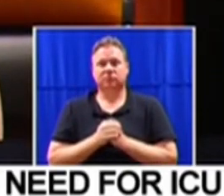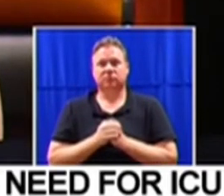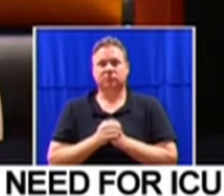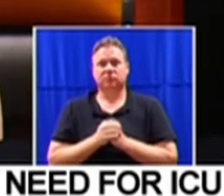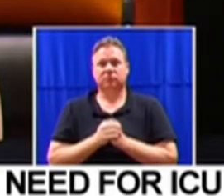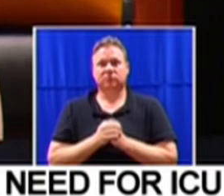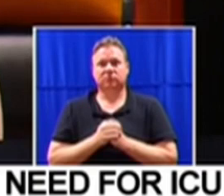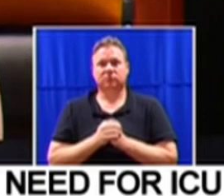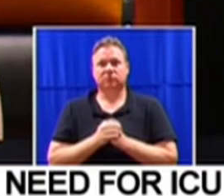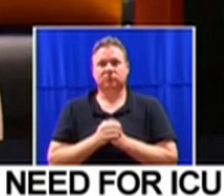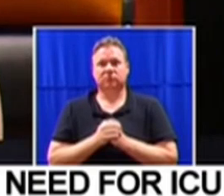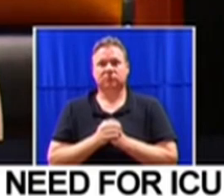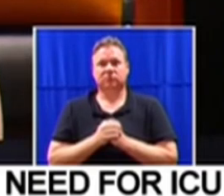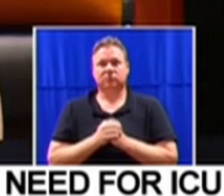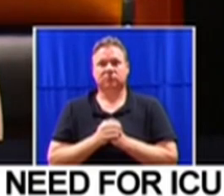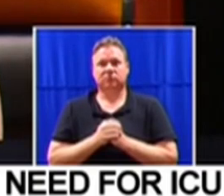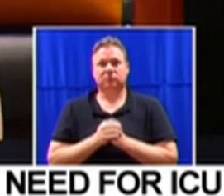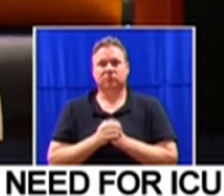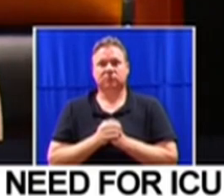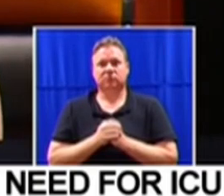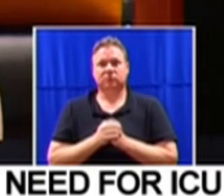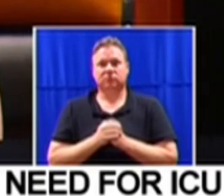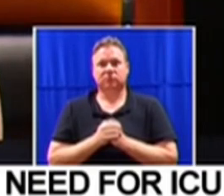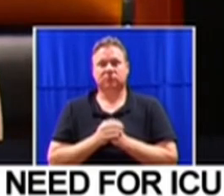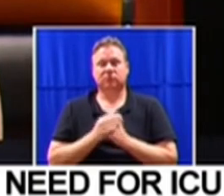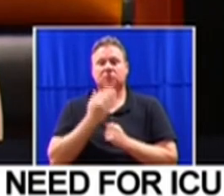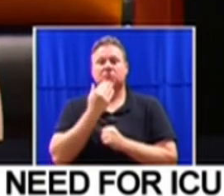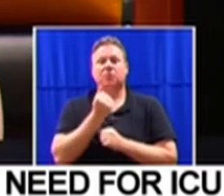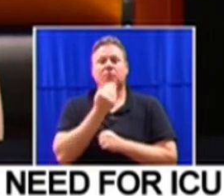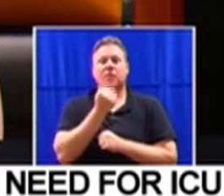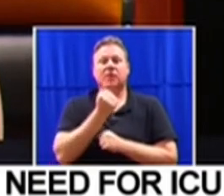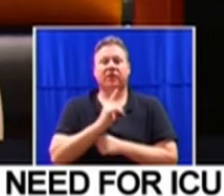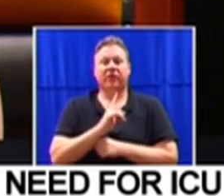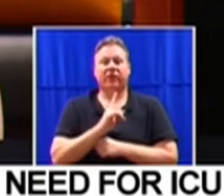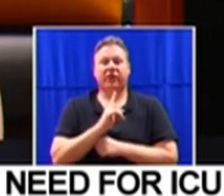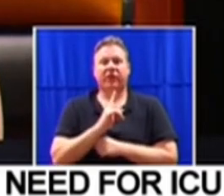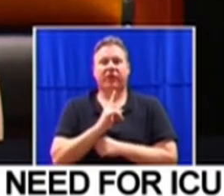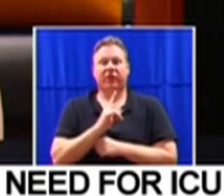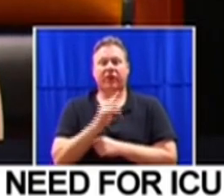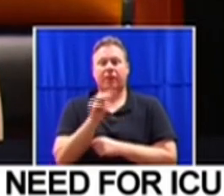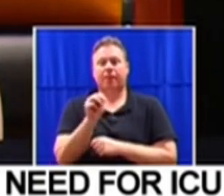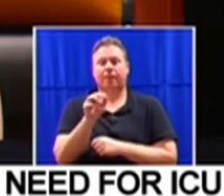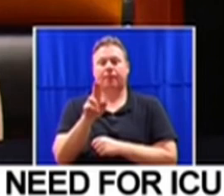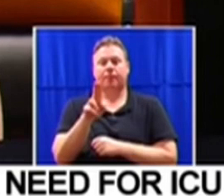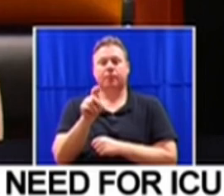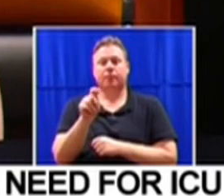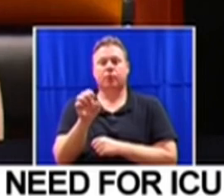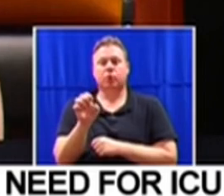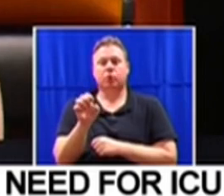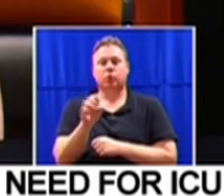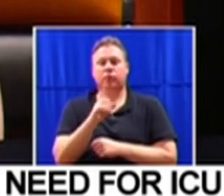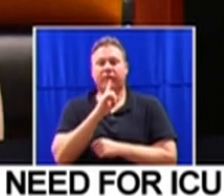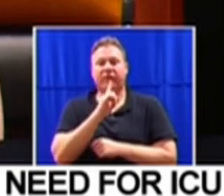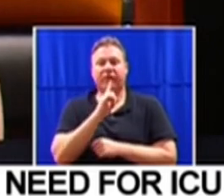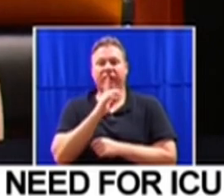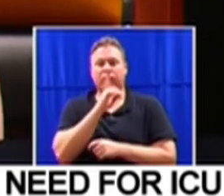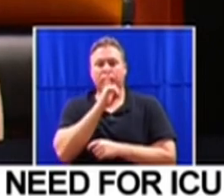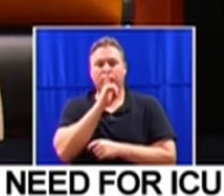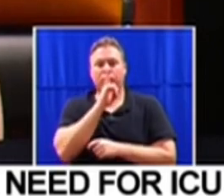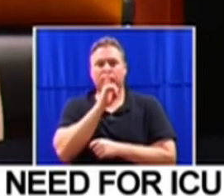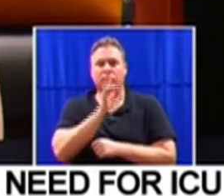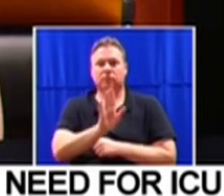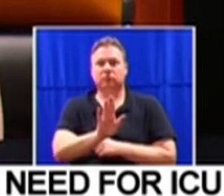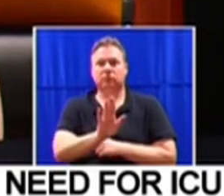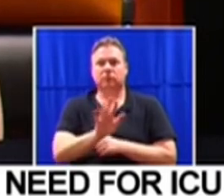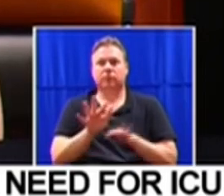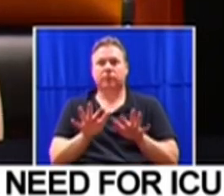Please mute your mics. Switch off your. Those that are at home,